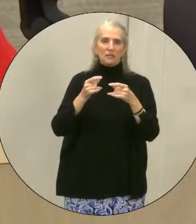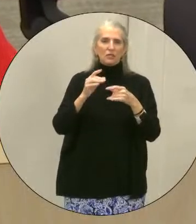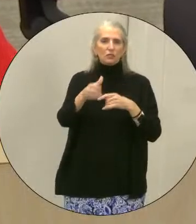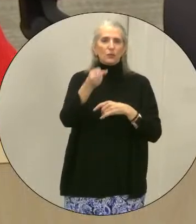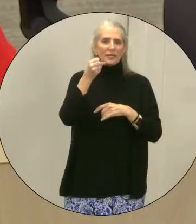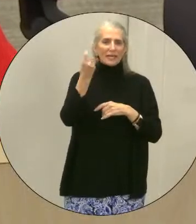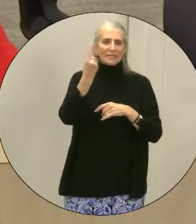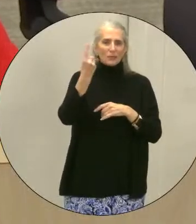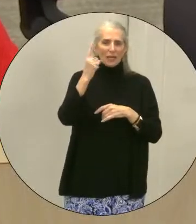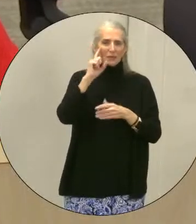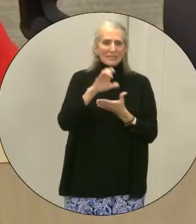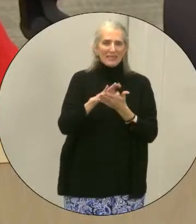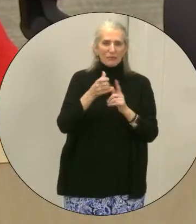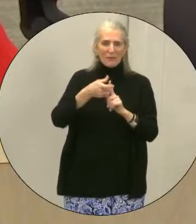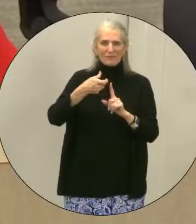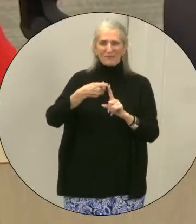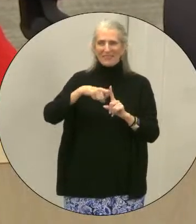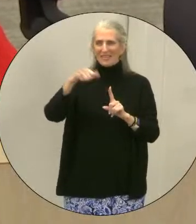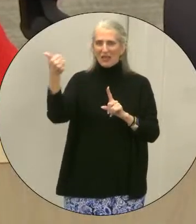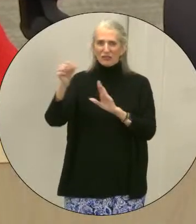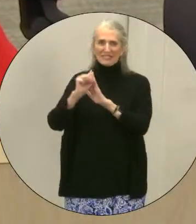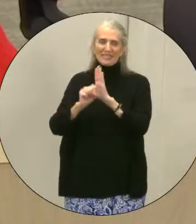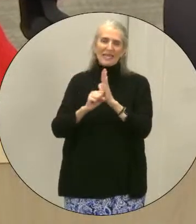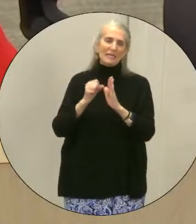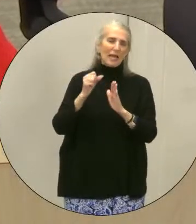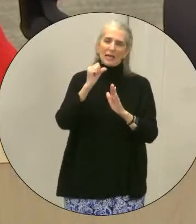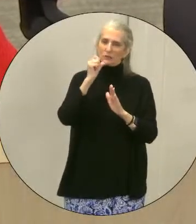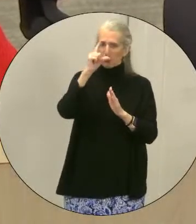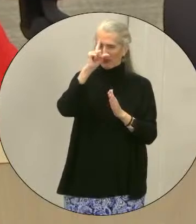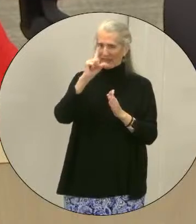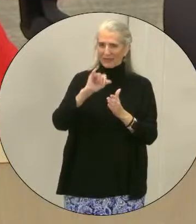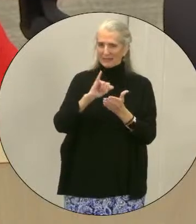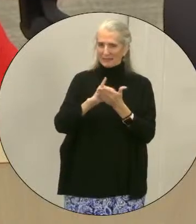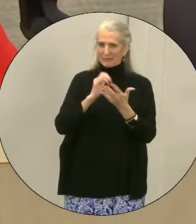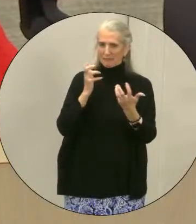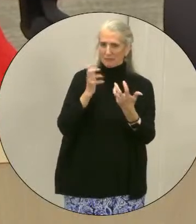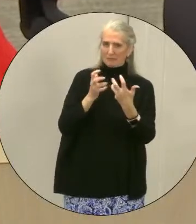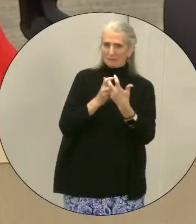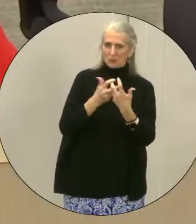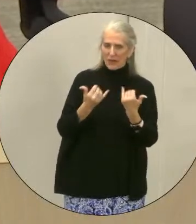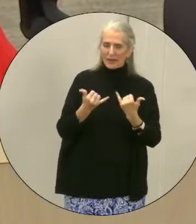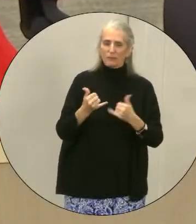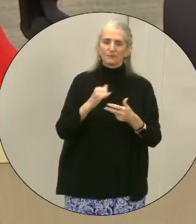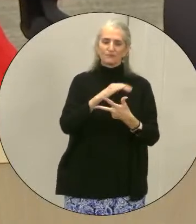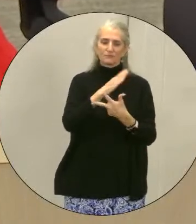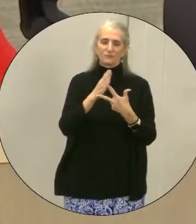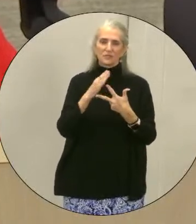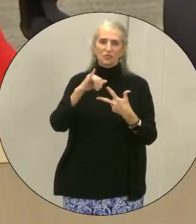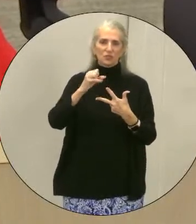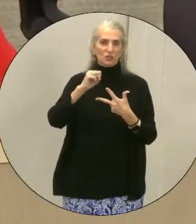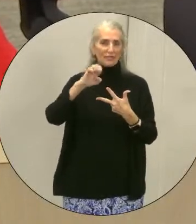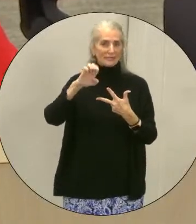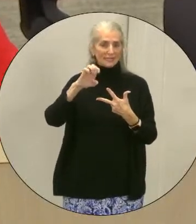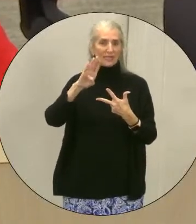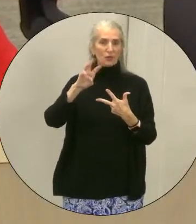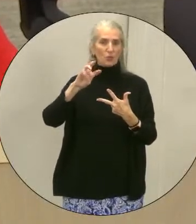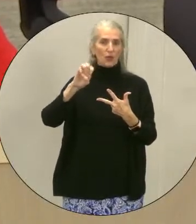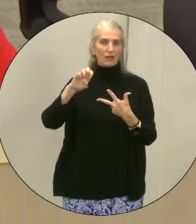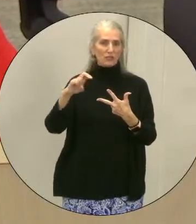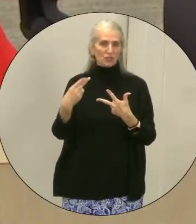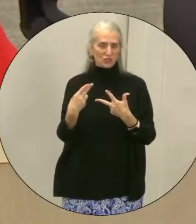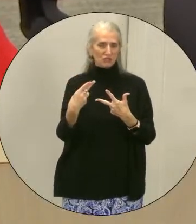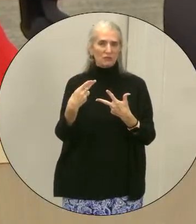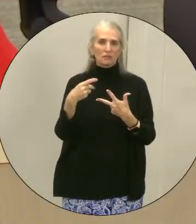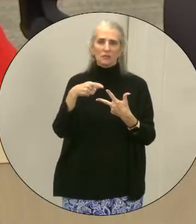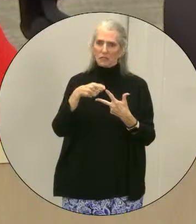that's out of state, it's just not the right time right now. Jesse Welsh, he was also very impressive. The data part for